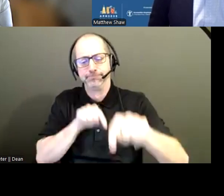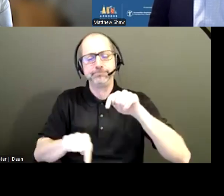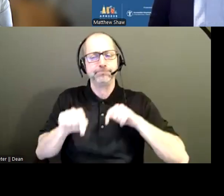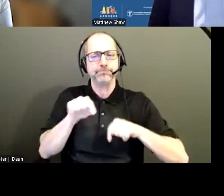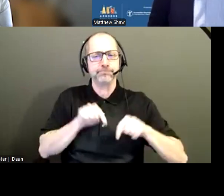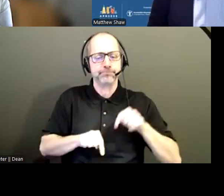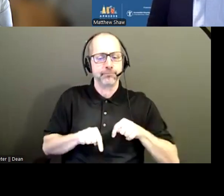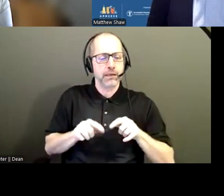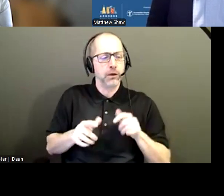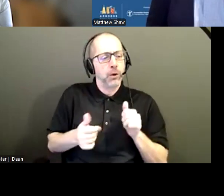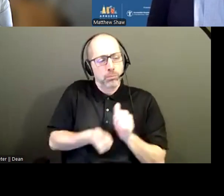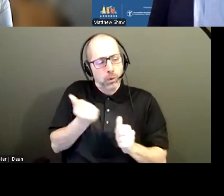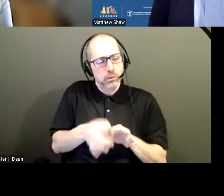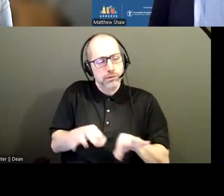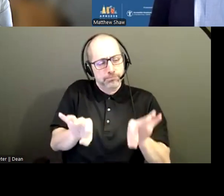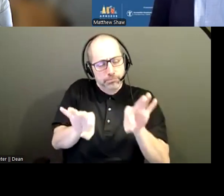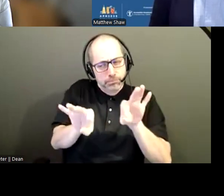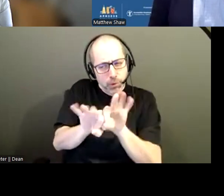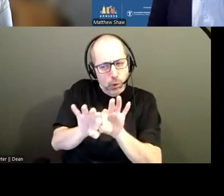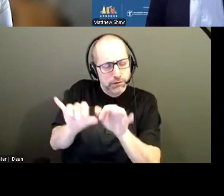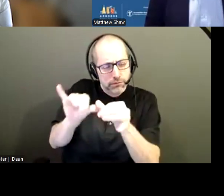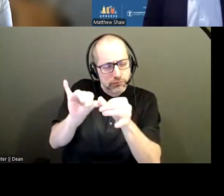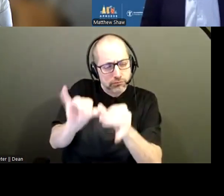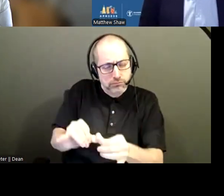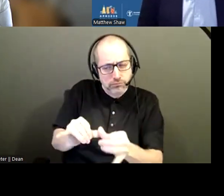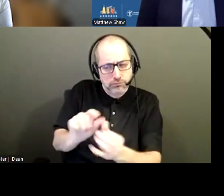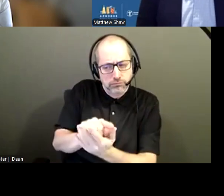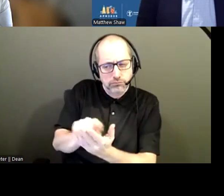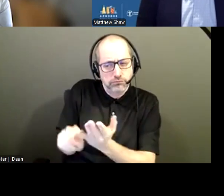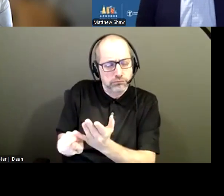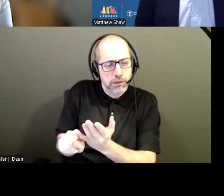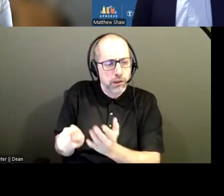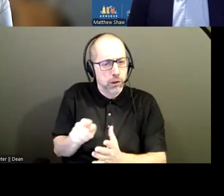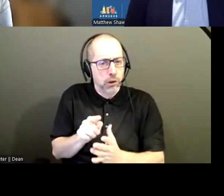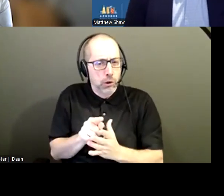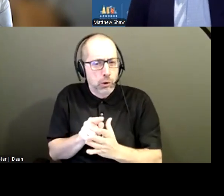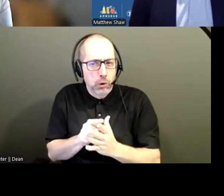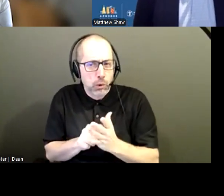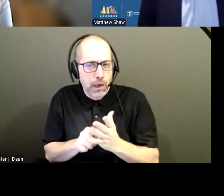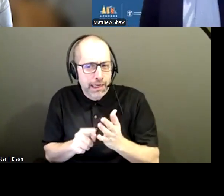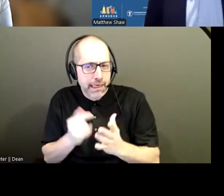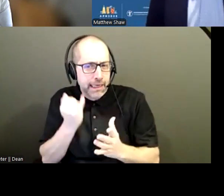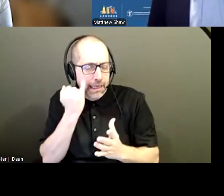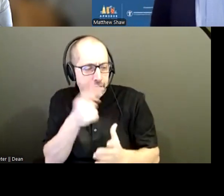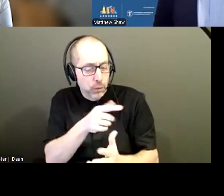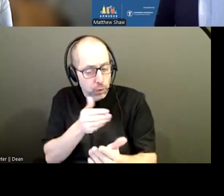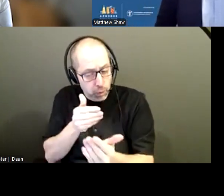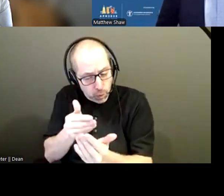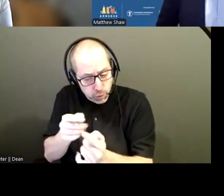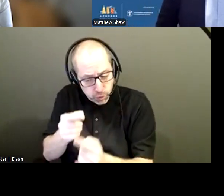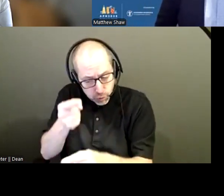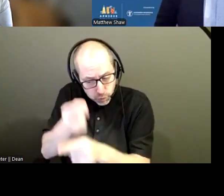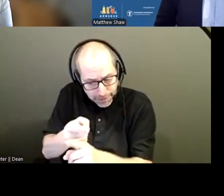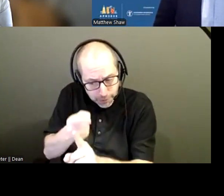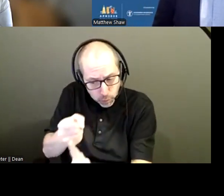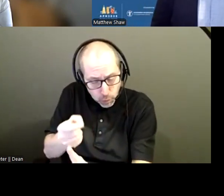that matter most? What are the things that we think we would tell us if we're getting closer to the right goal or not, and how that